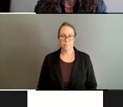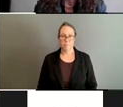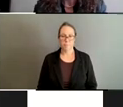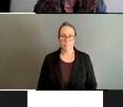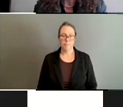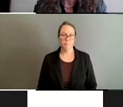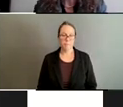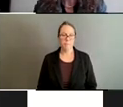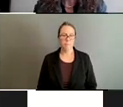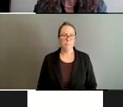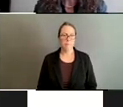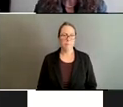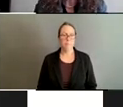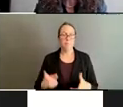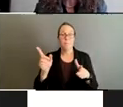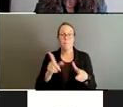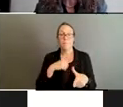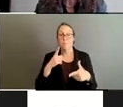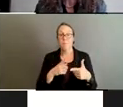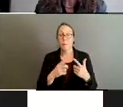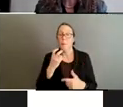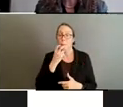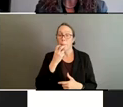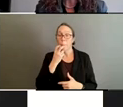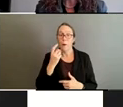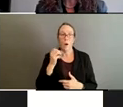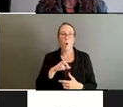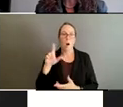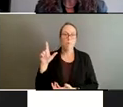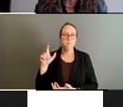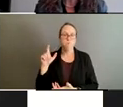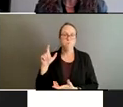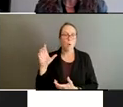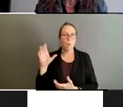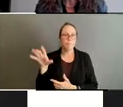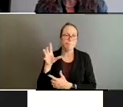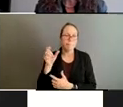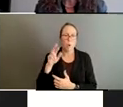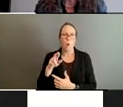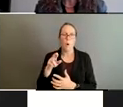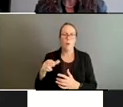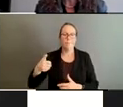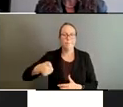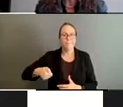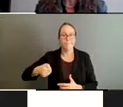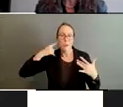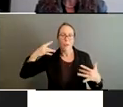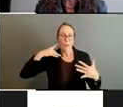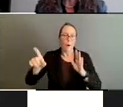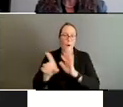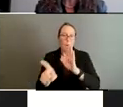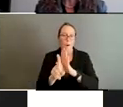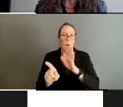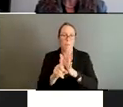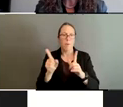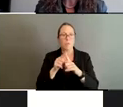And then a whistle or an air horn or a button alarm, to bring attention to your location if you're not able to